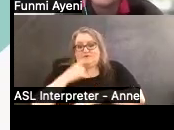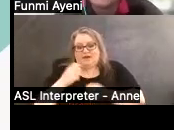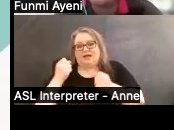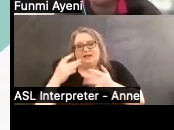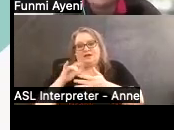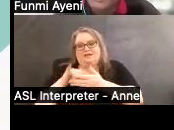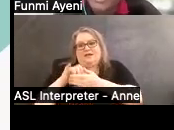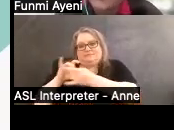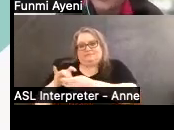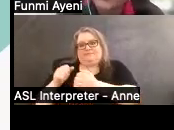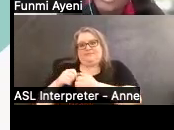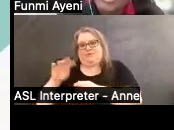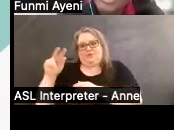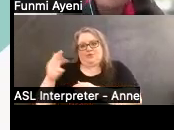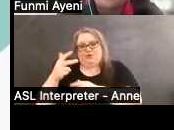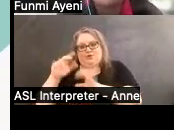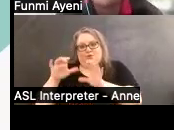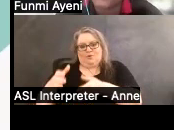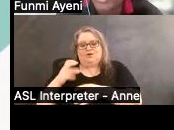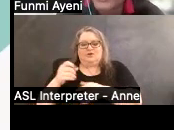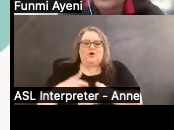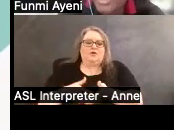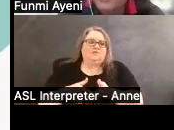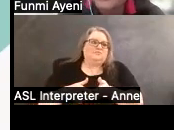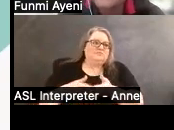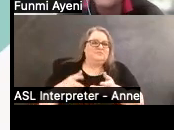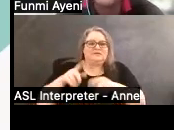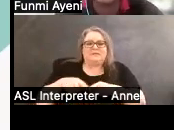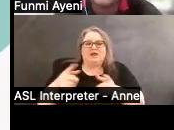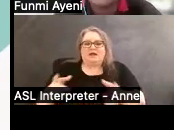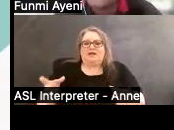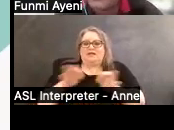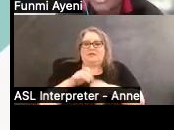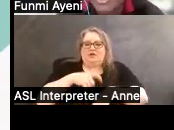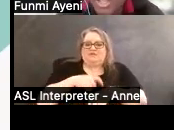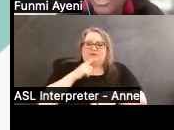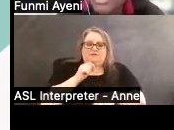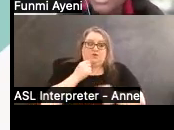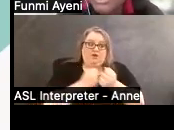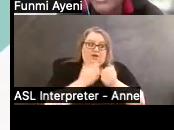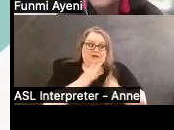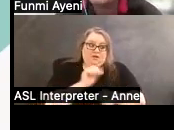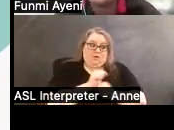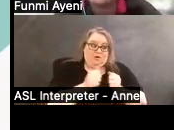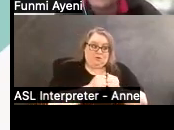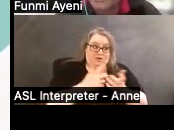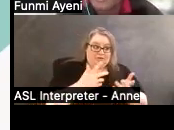And so it accounted for the time that it would take advocates to work with survivors to get all the information that was necessary to then get the